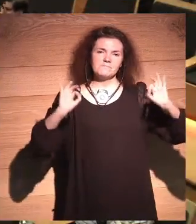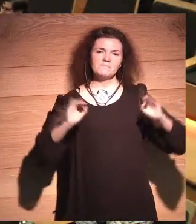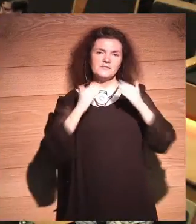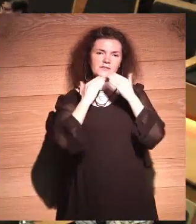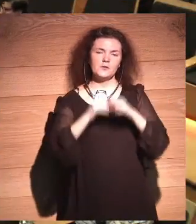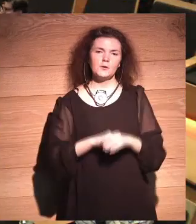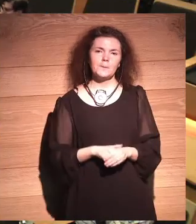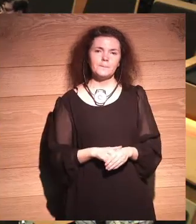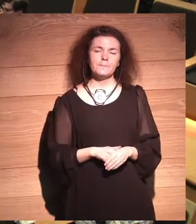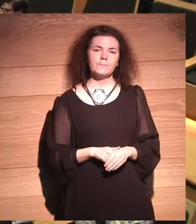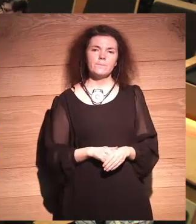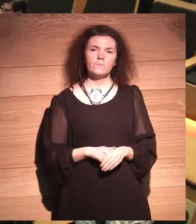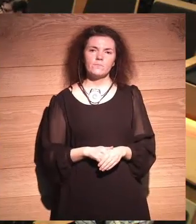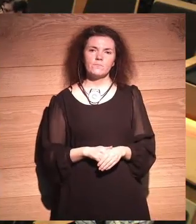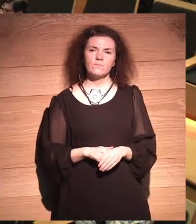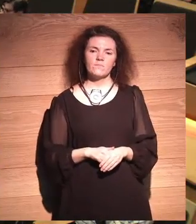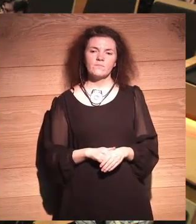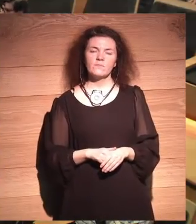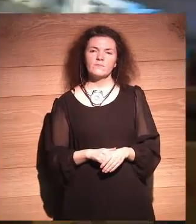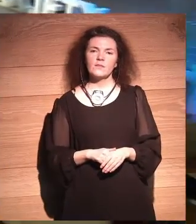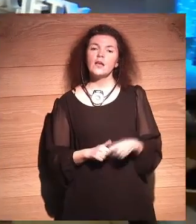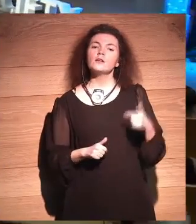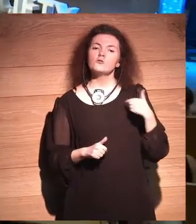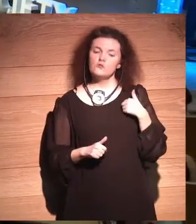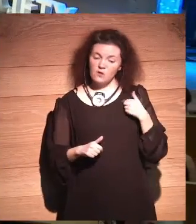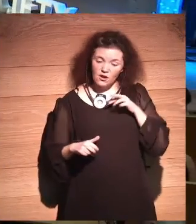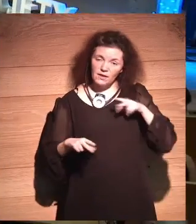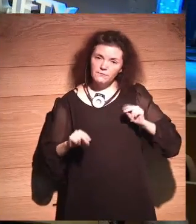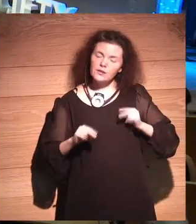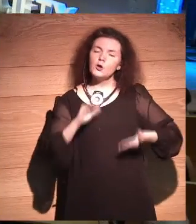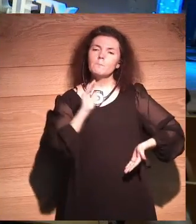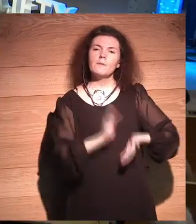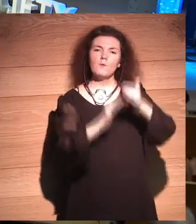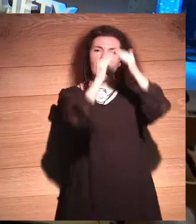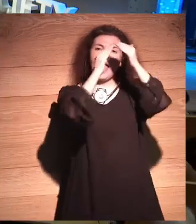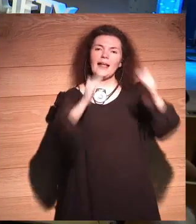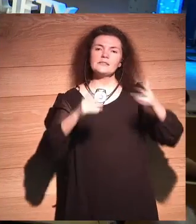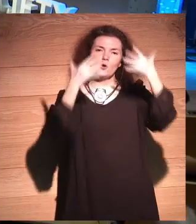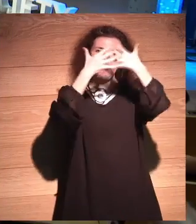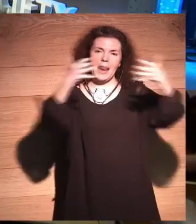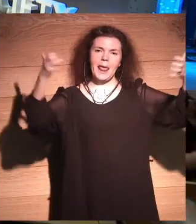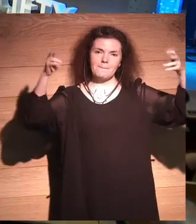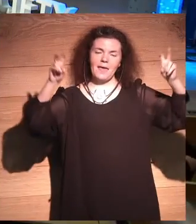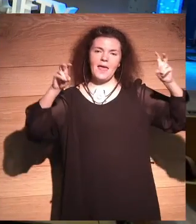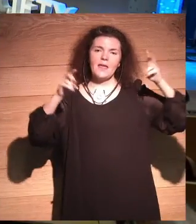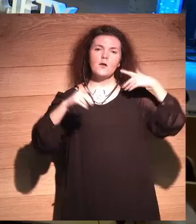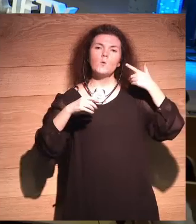Yo me voy a casa con este lema, ¿eh? I go home with this motto: let's